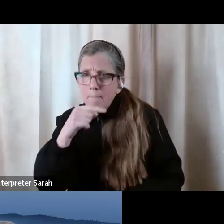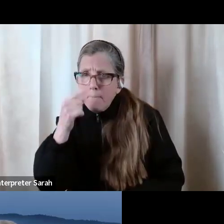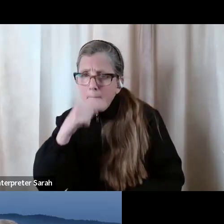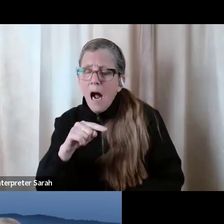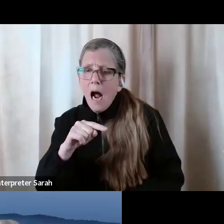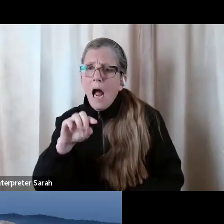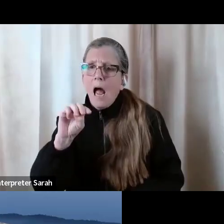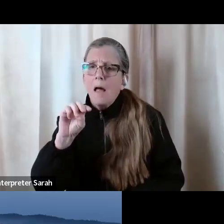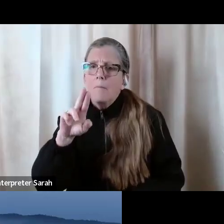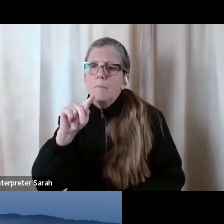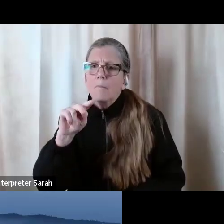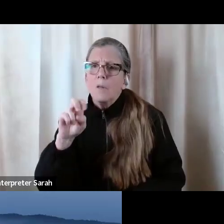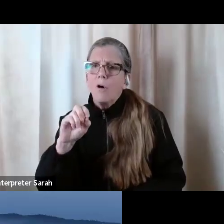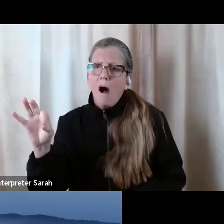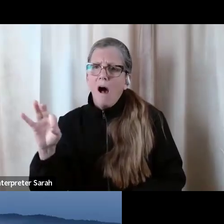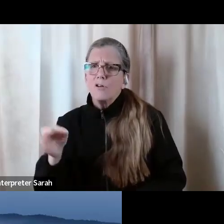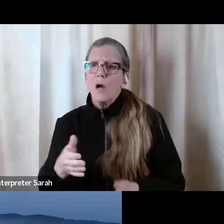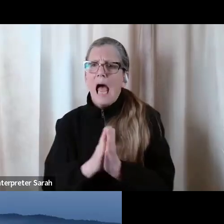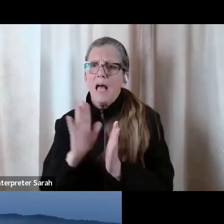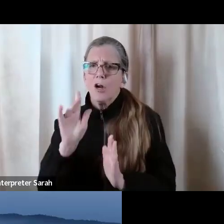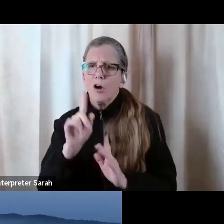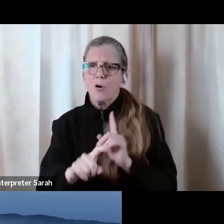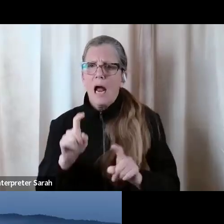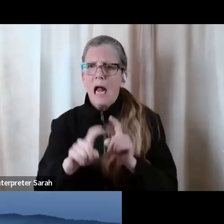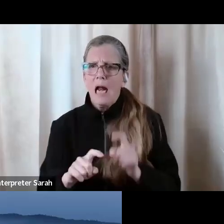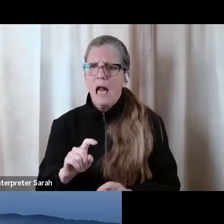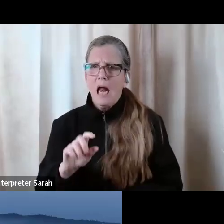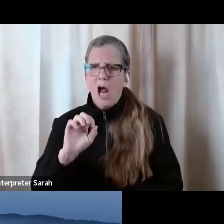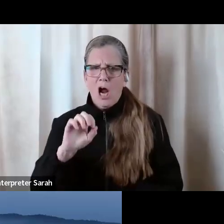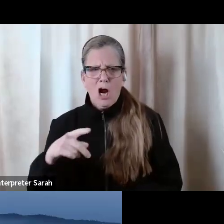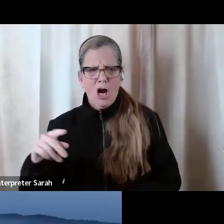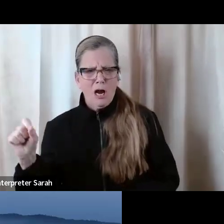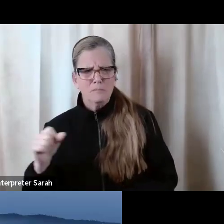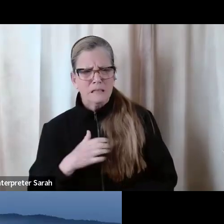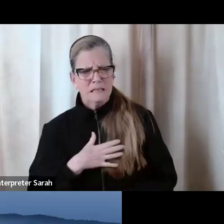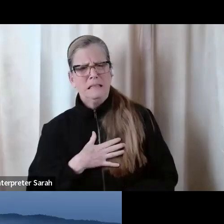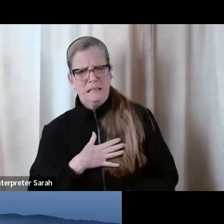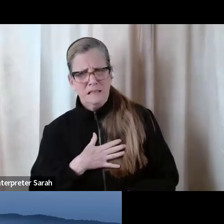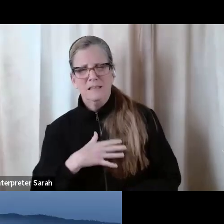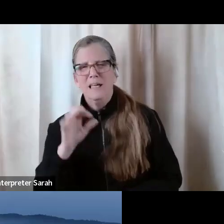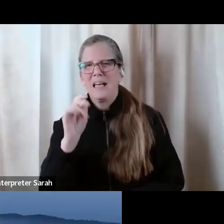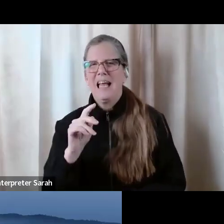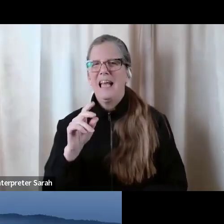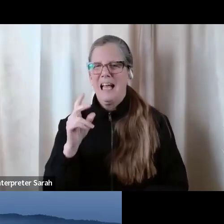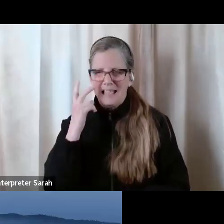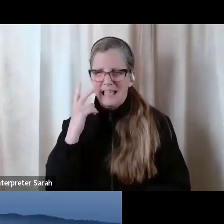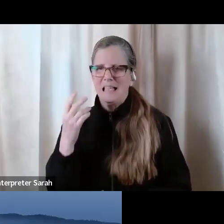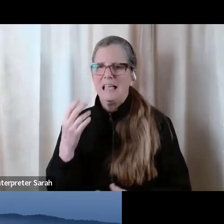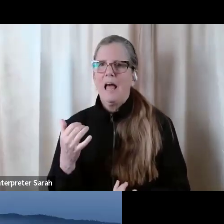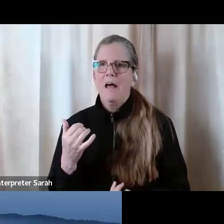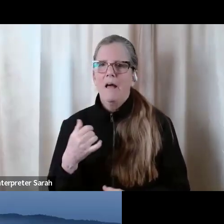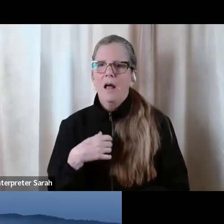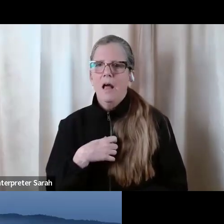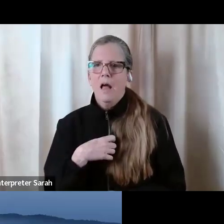real quick? Whoops. Oh man. Still here. Okay, yeah, there it is. Sorry, I closed